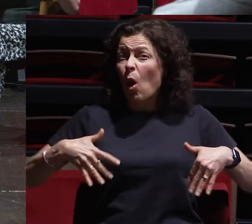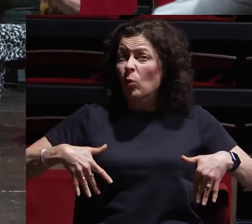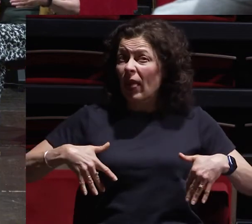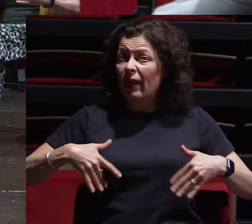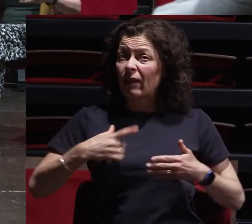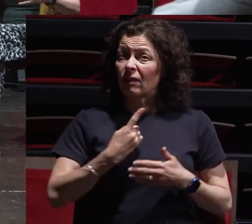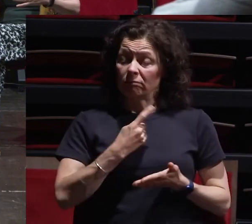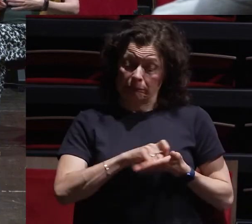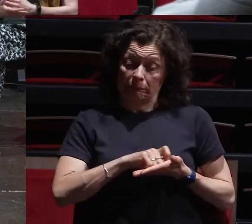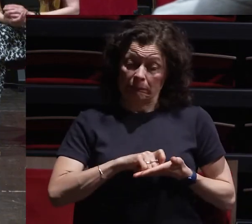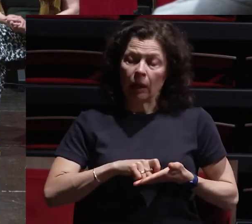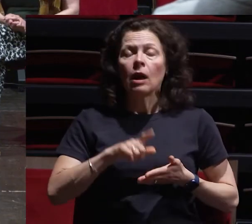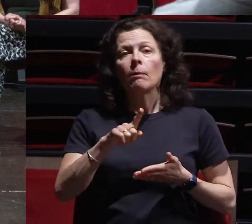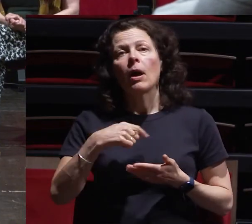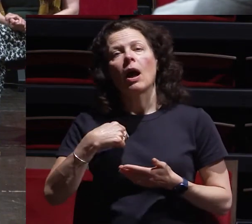and very lonely.